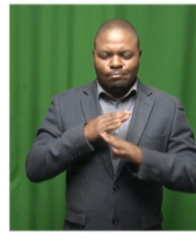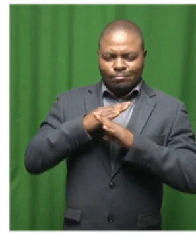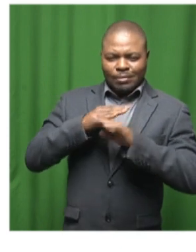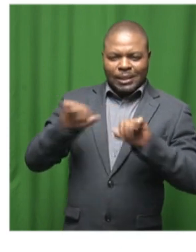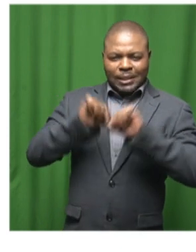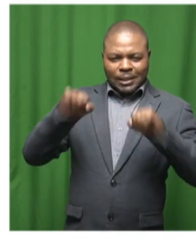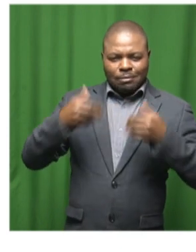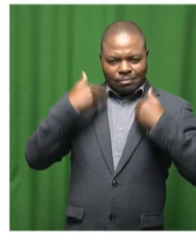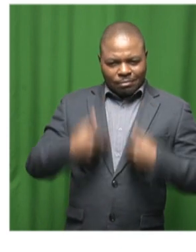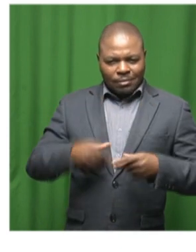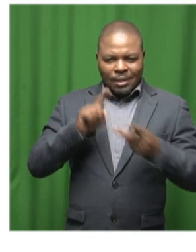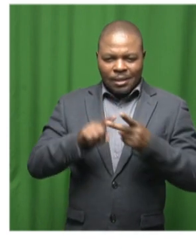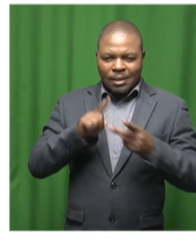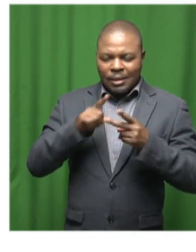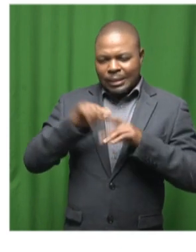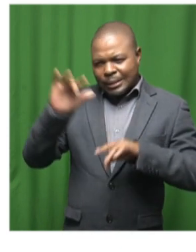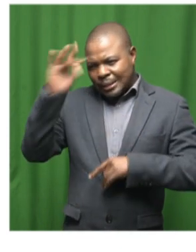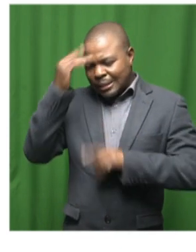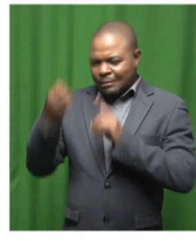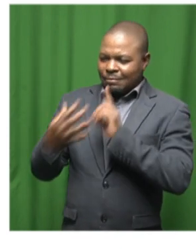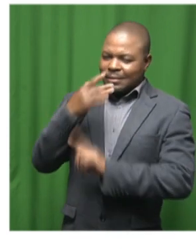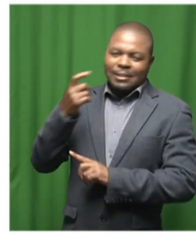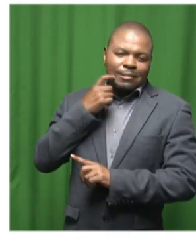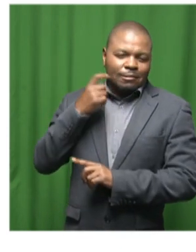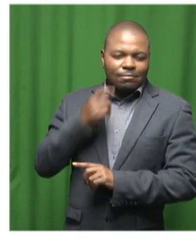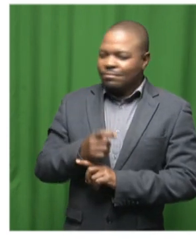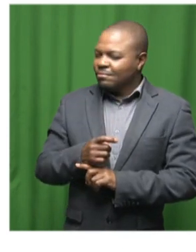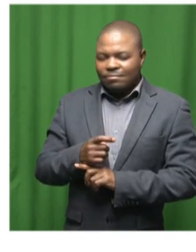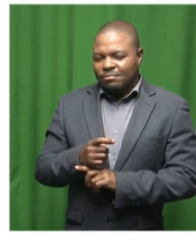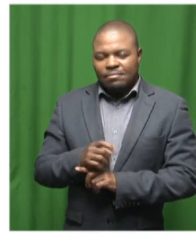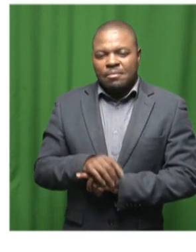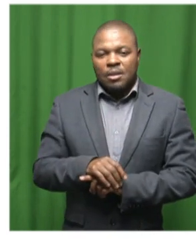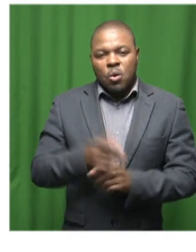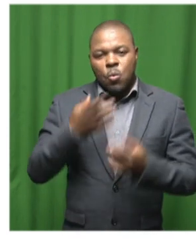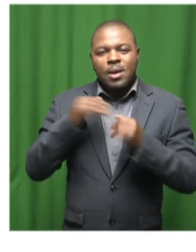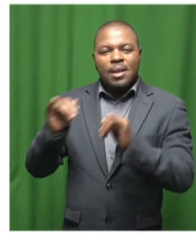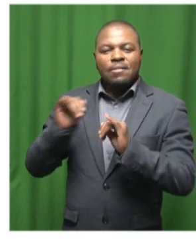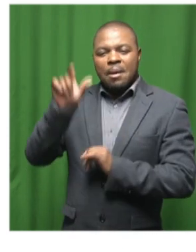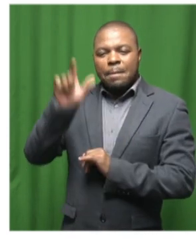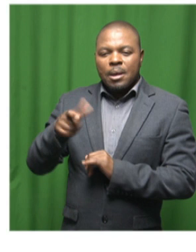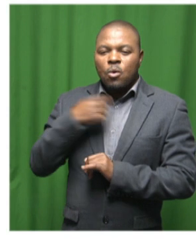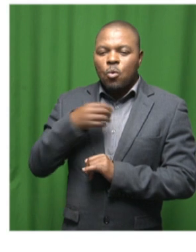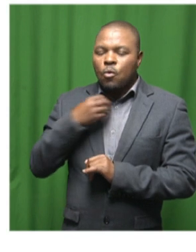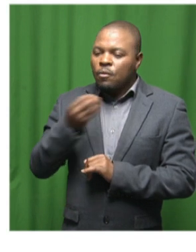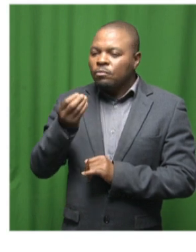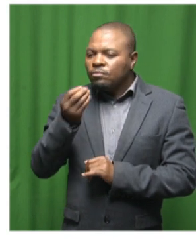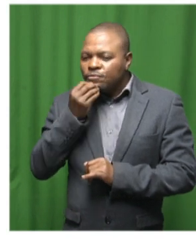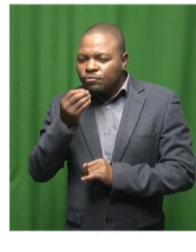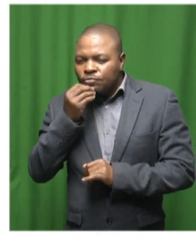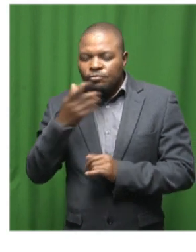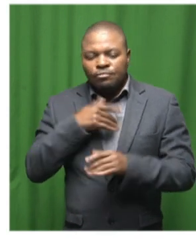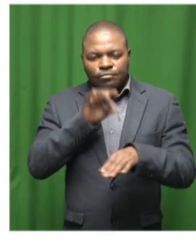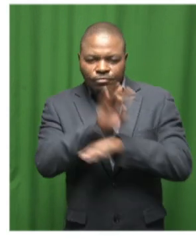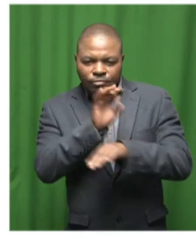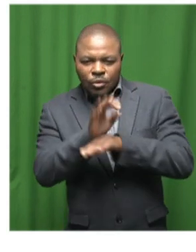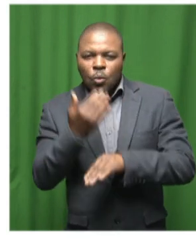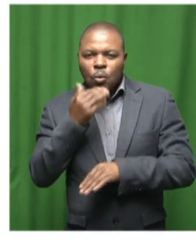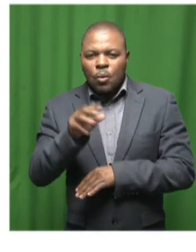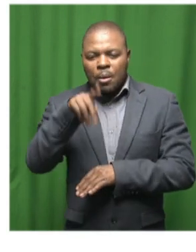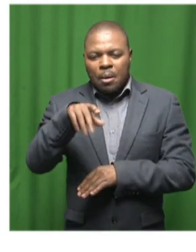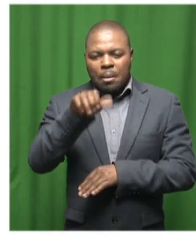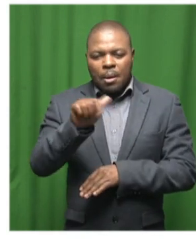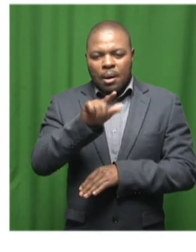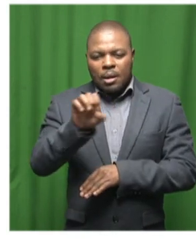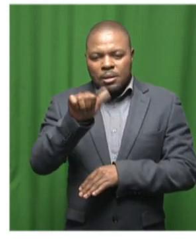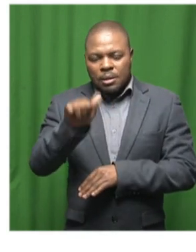and be at a lower risk of chronic illnesses and infectious diseases, we invited dietitian Palesa Maleka to talk to us about nutrition